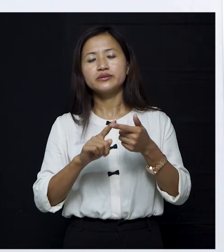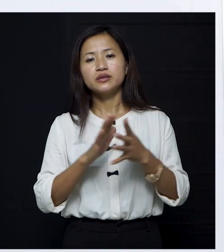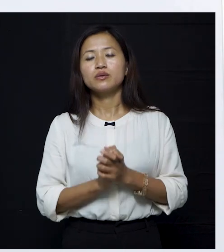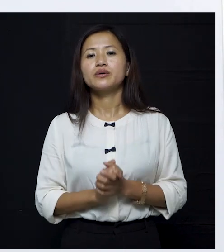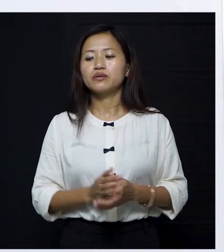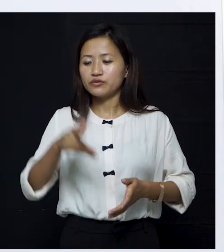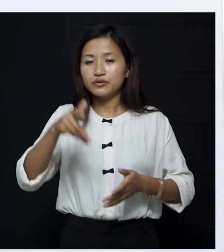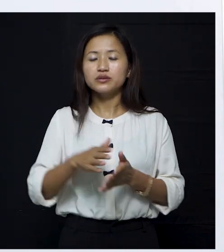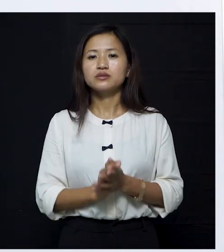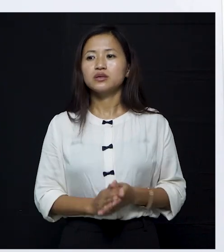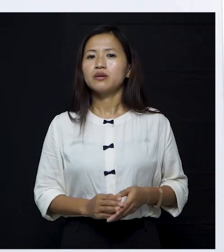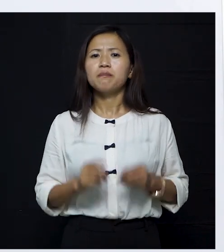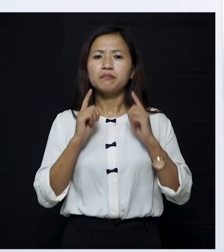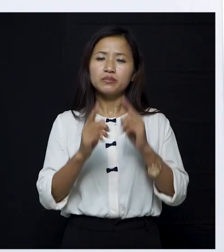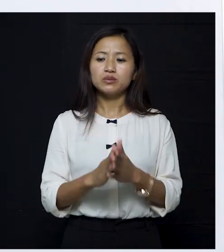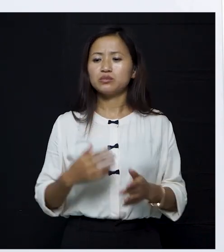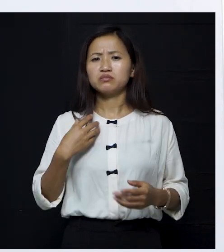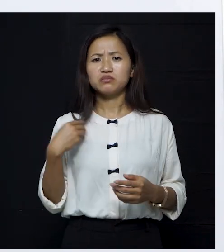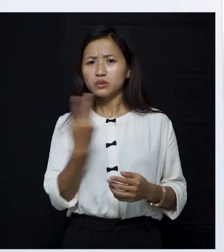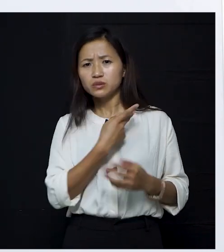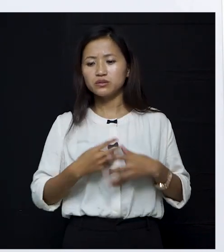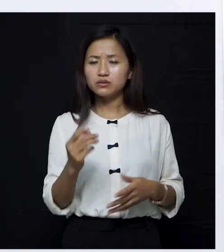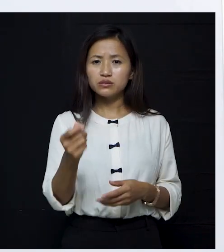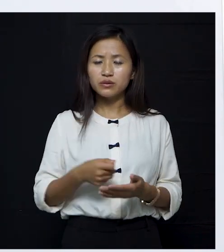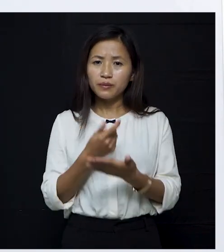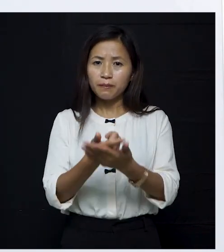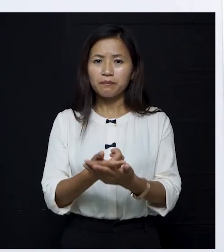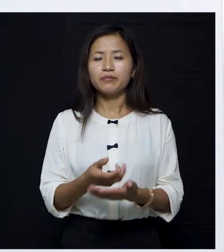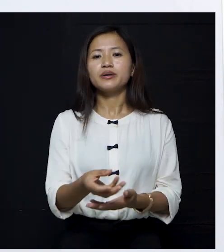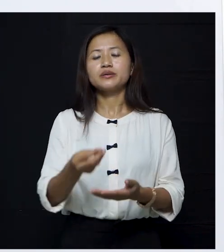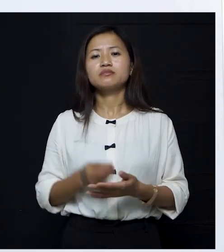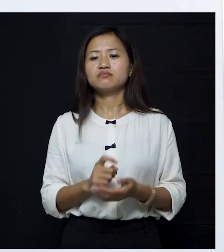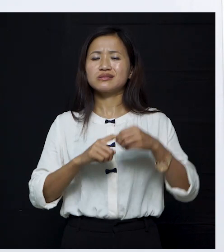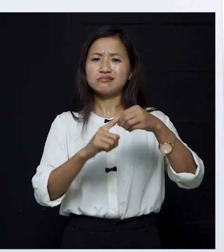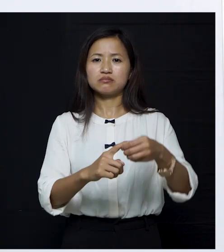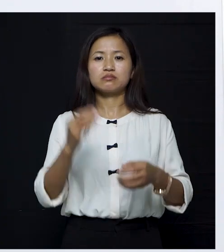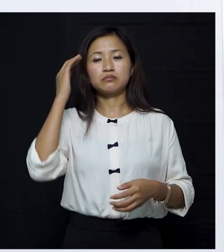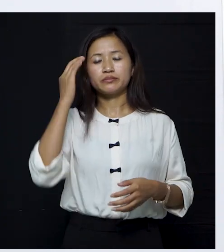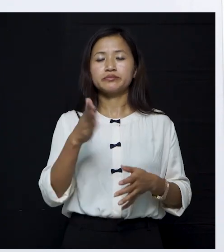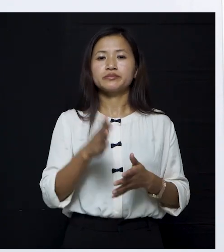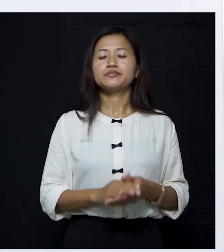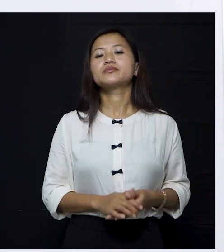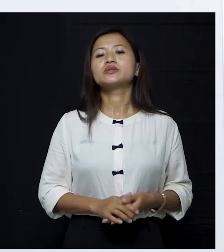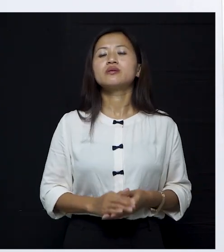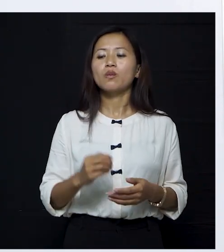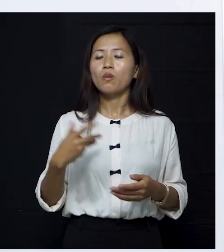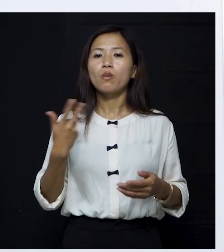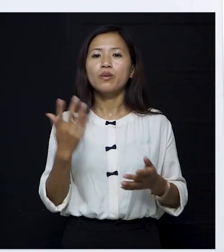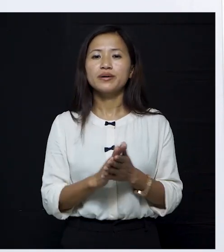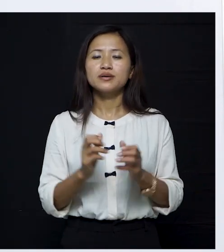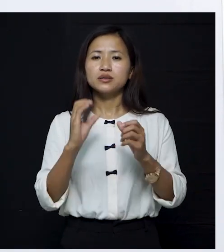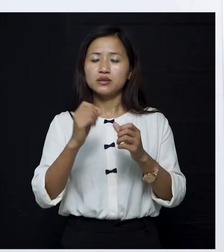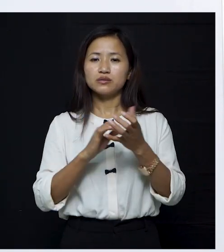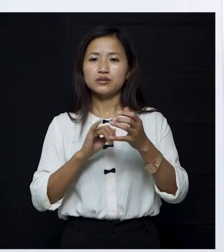though the quality is not up to the standard and so on, okay? So all these are the reasons why consumer